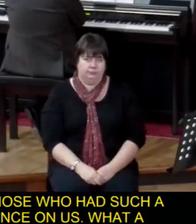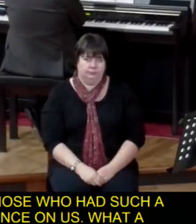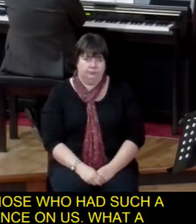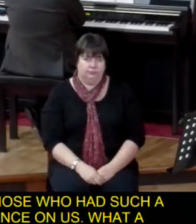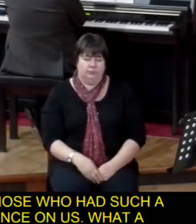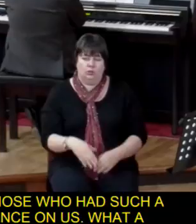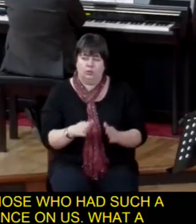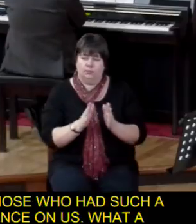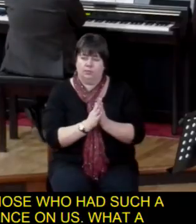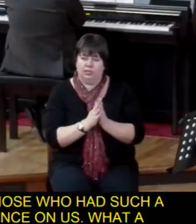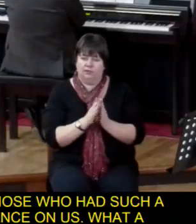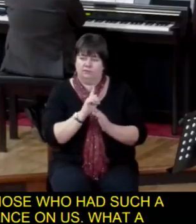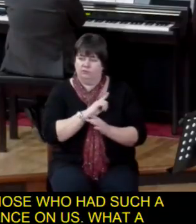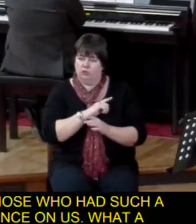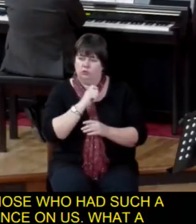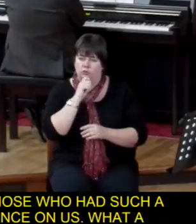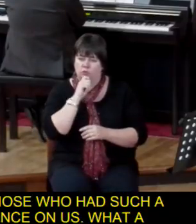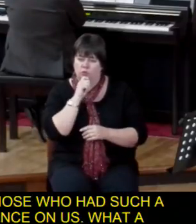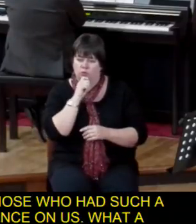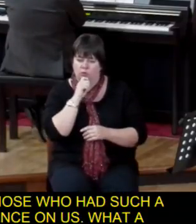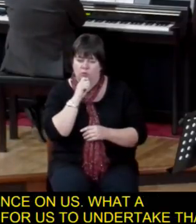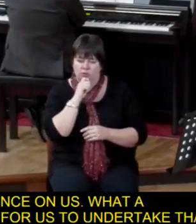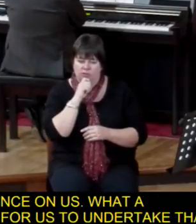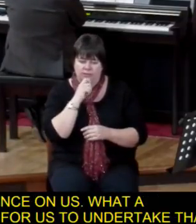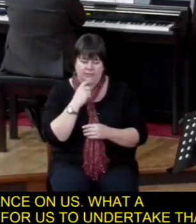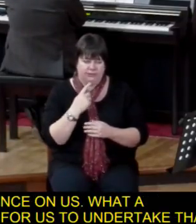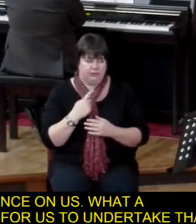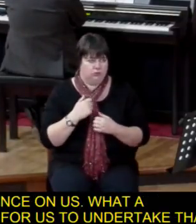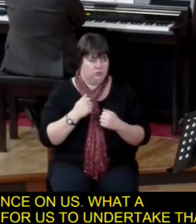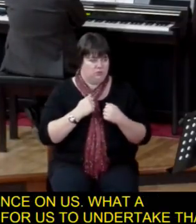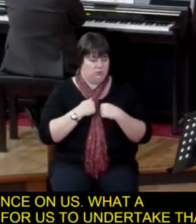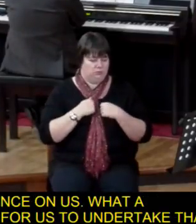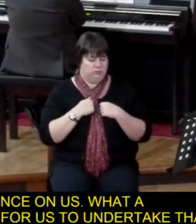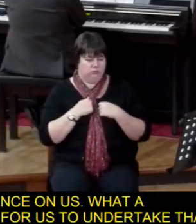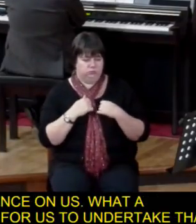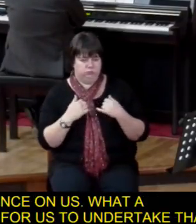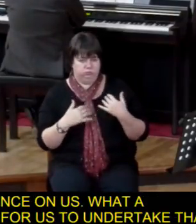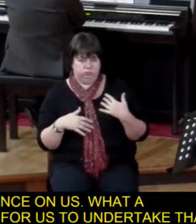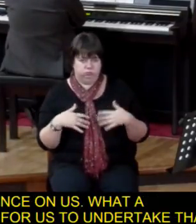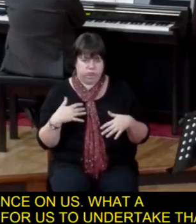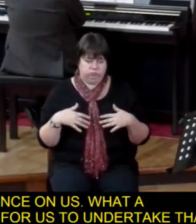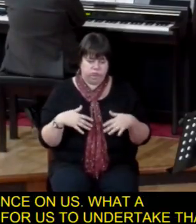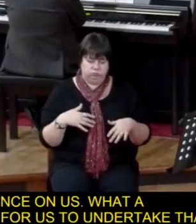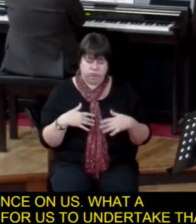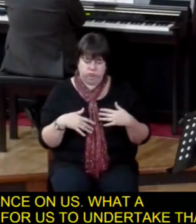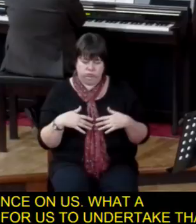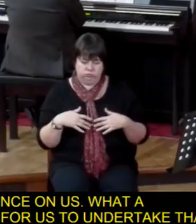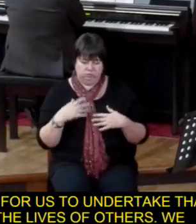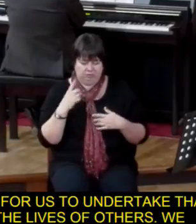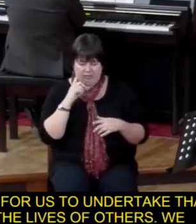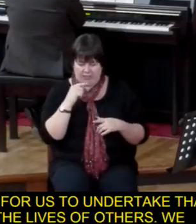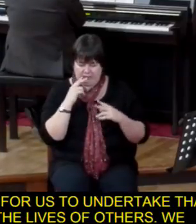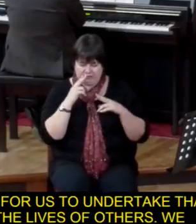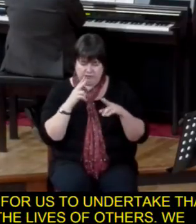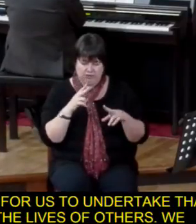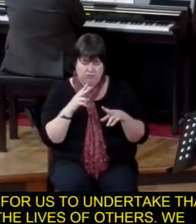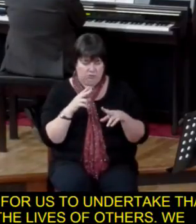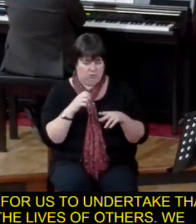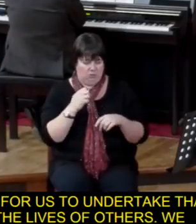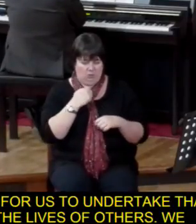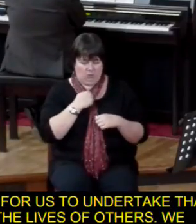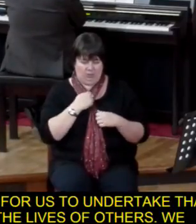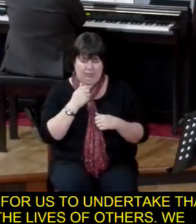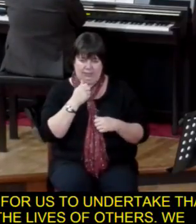We pray for those who wallow in a slough of selfishness, who can't see their own desperate